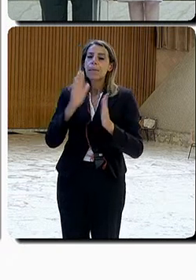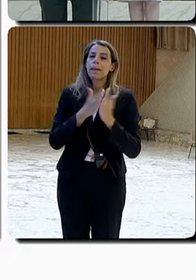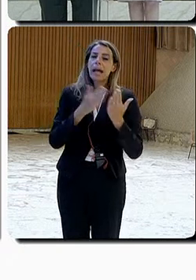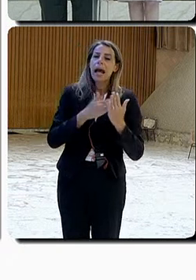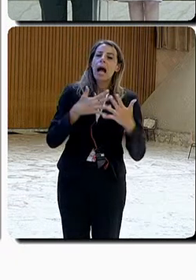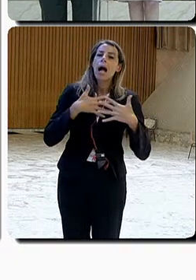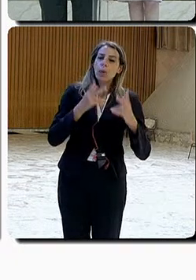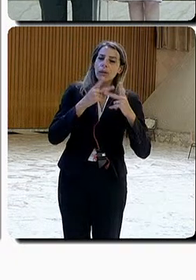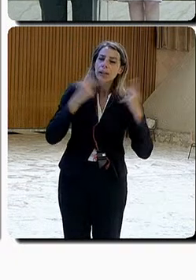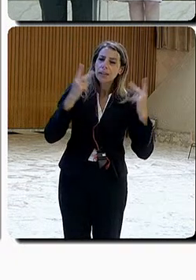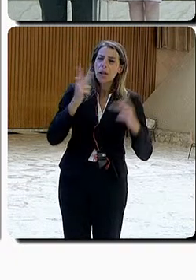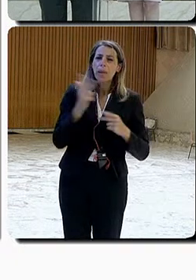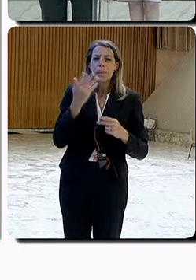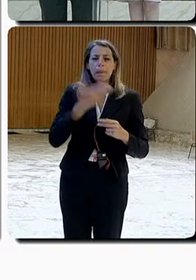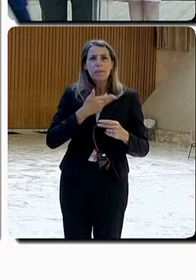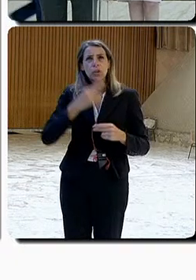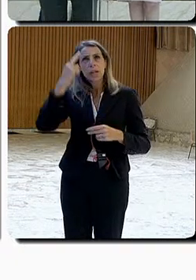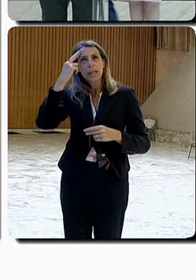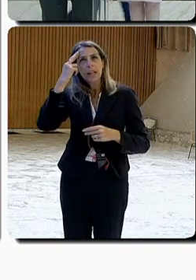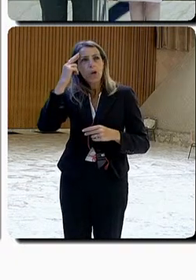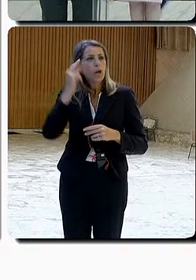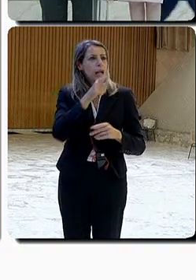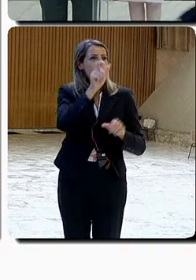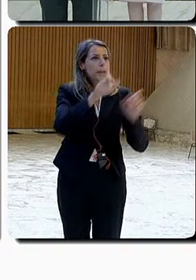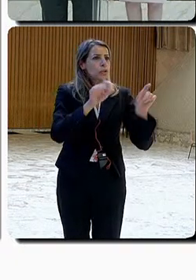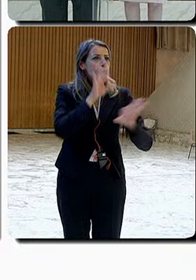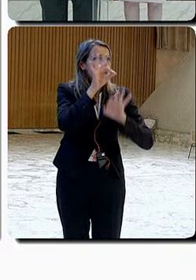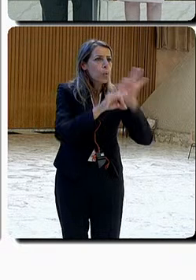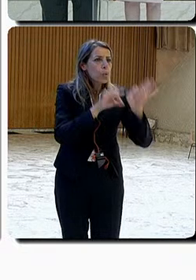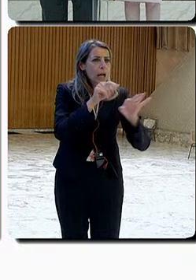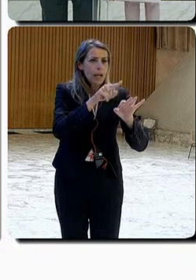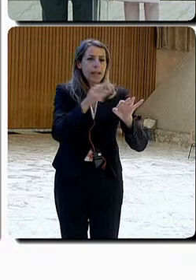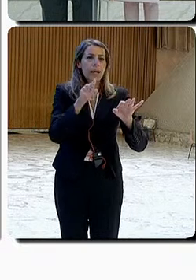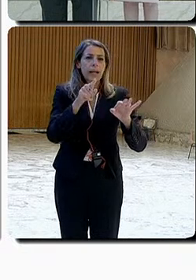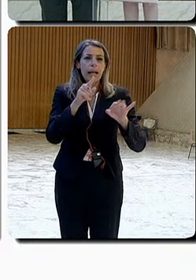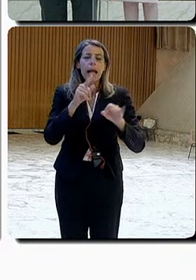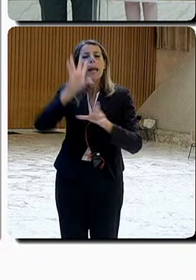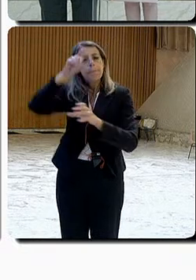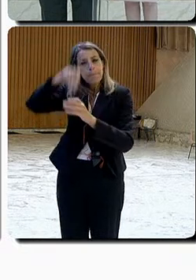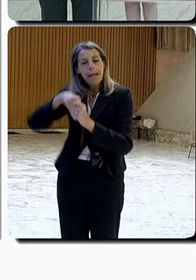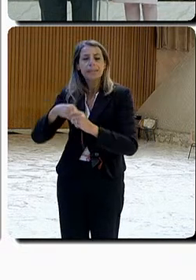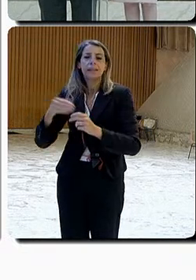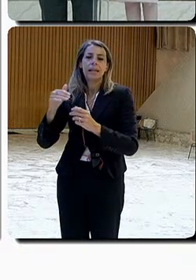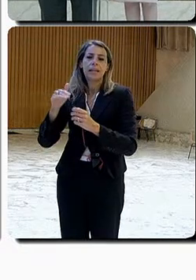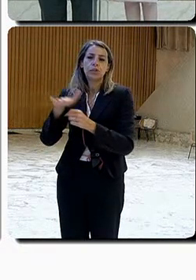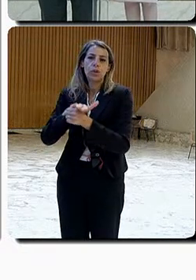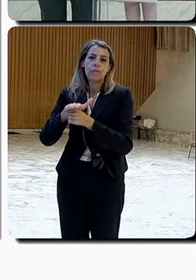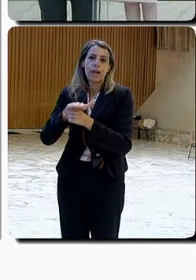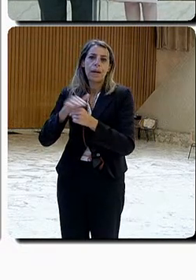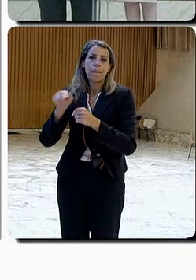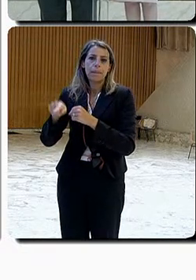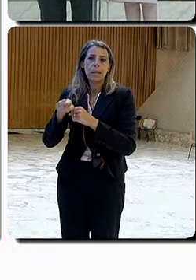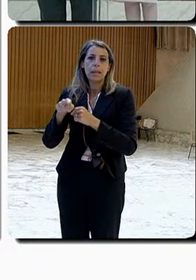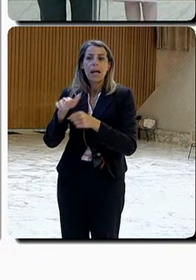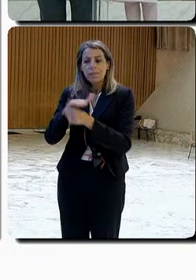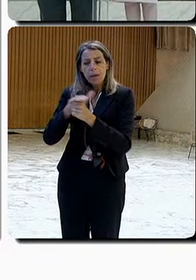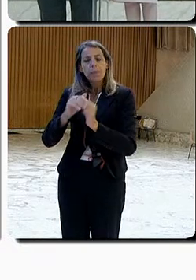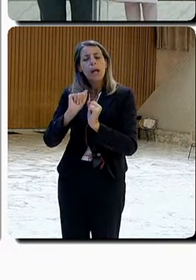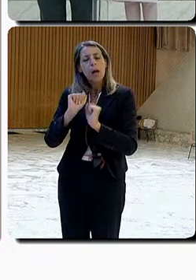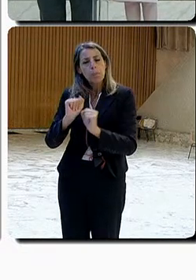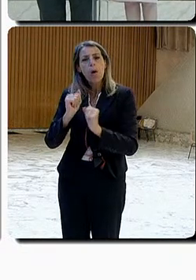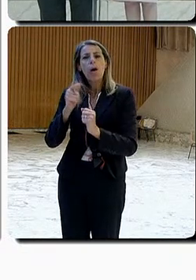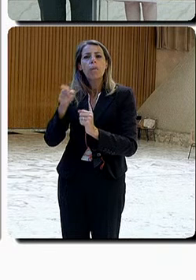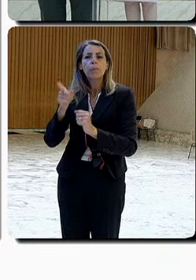ways every family can be God's blessing to each other and to the world. Additionally, the practices encouraged by this rite can help